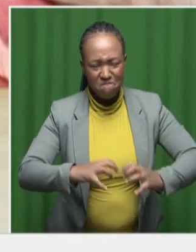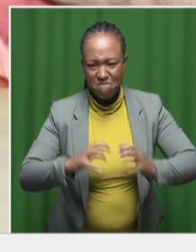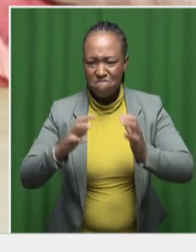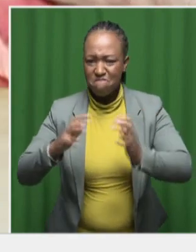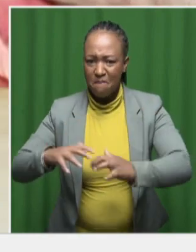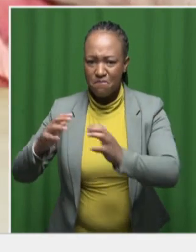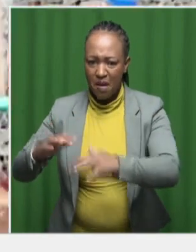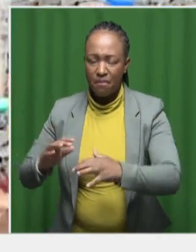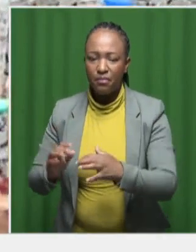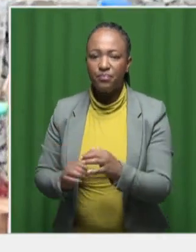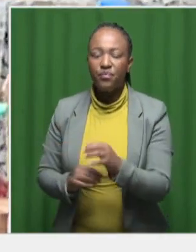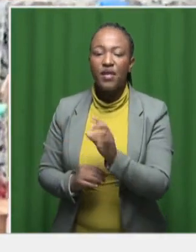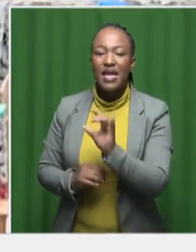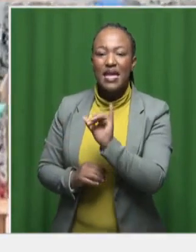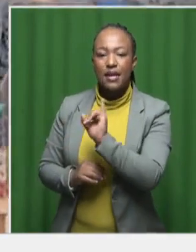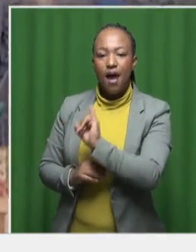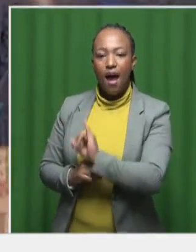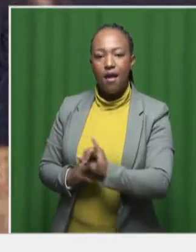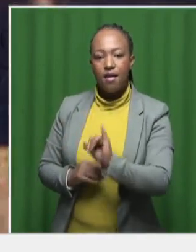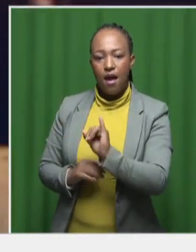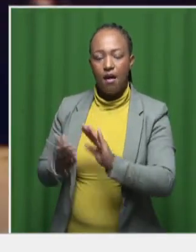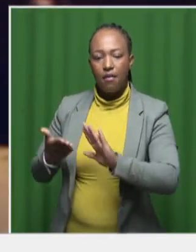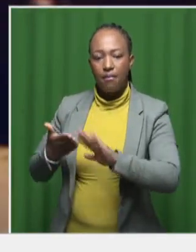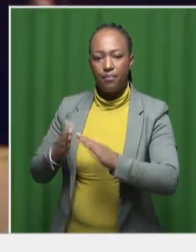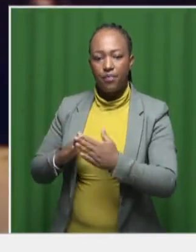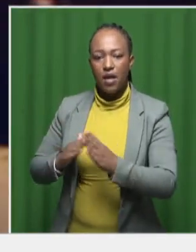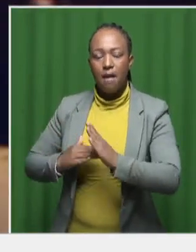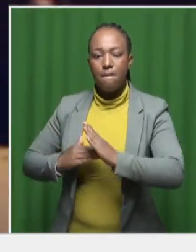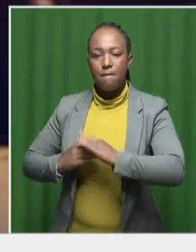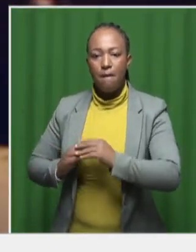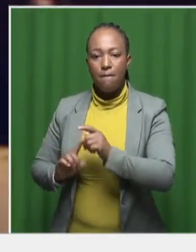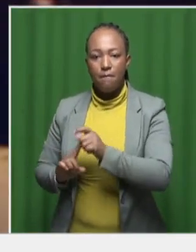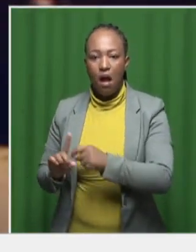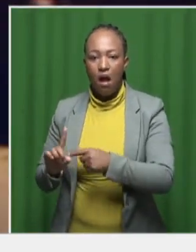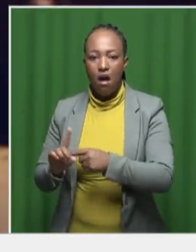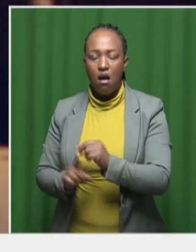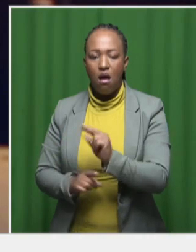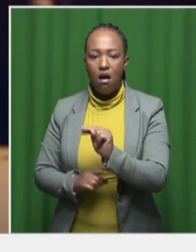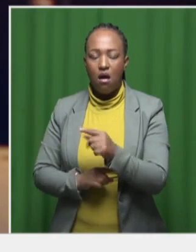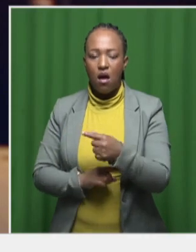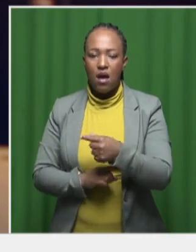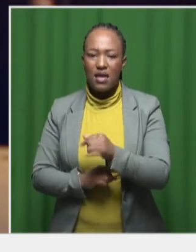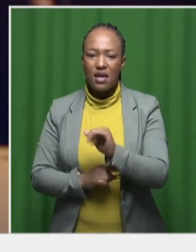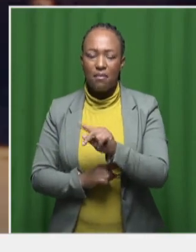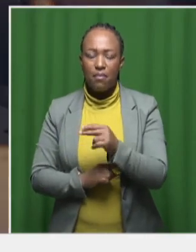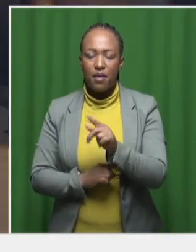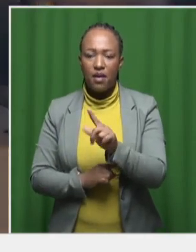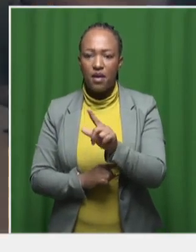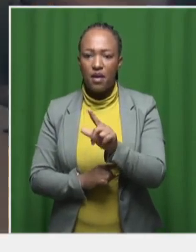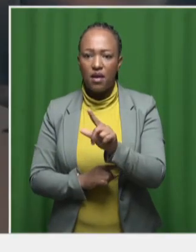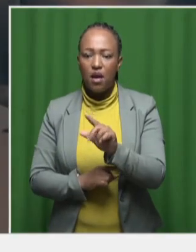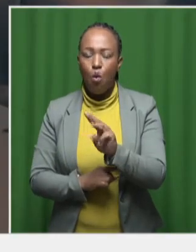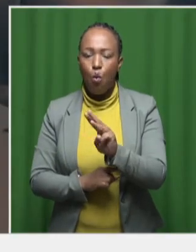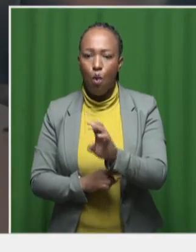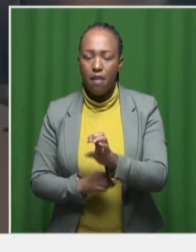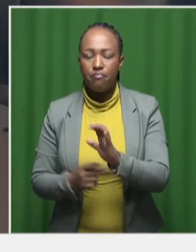today, Inanda community member Ngiphiwe Luthuli, as well as the mayor of eThekwini, Councillor Mxolisi Kaunda. These are both of our guests.